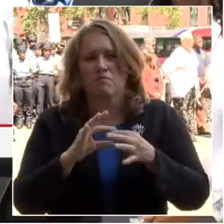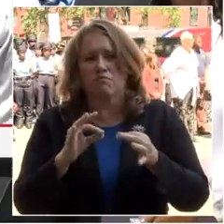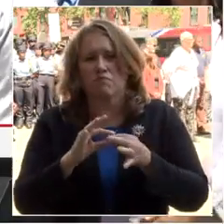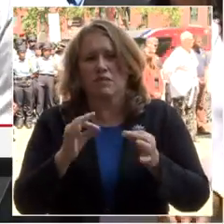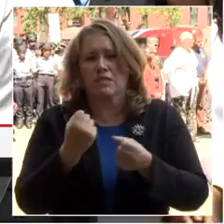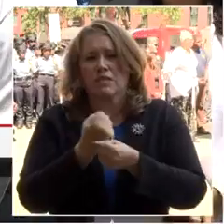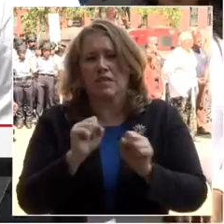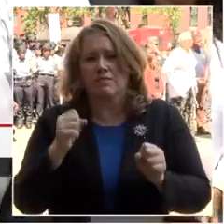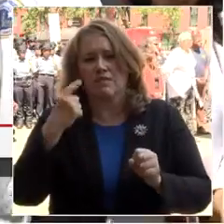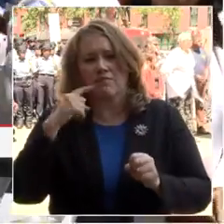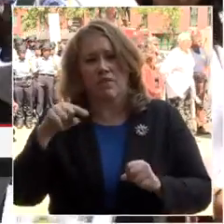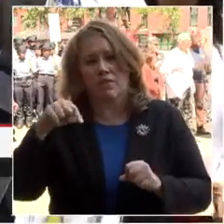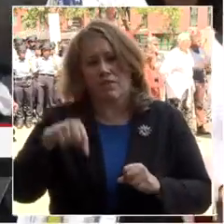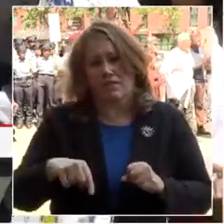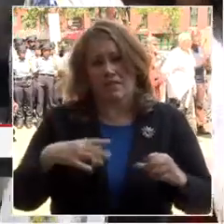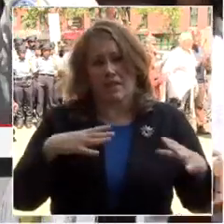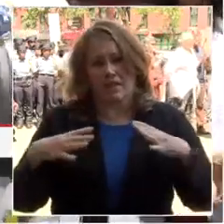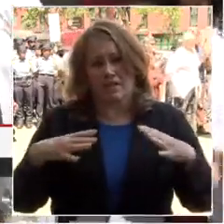holiday.